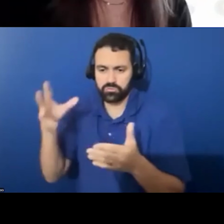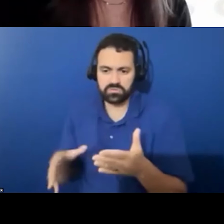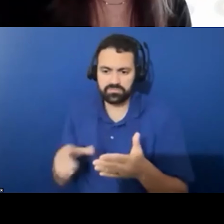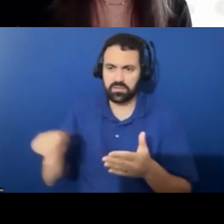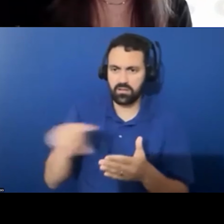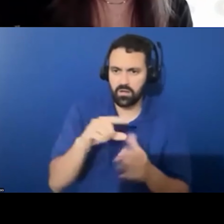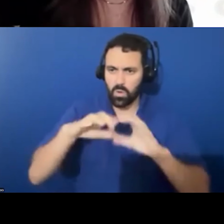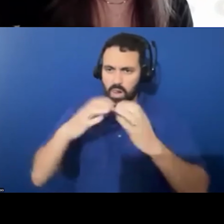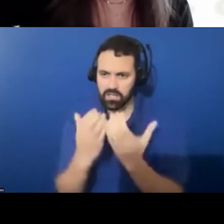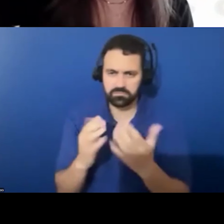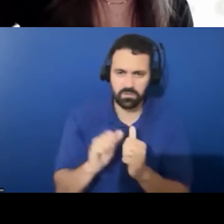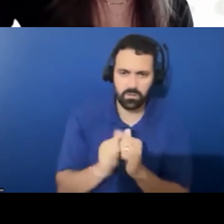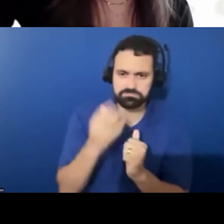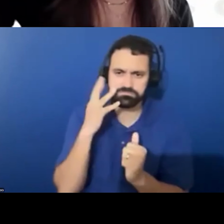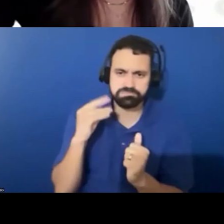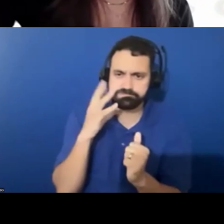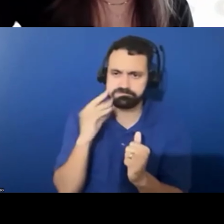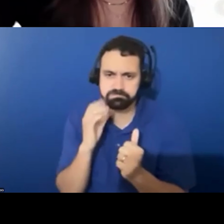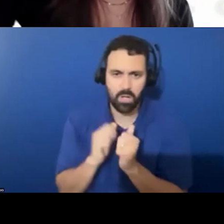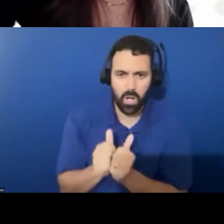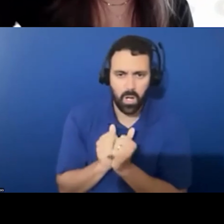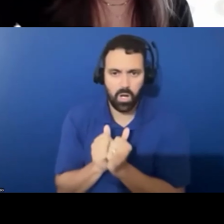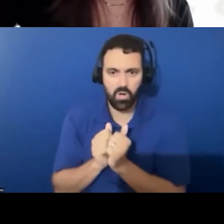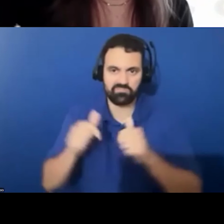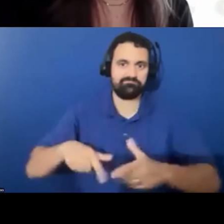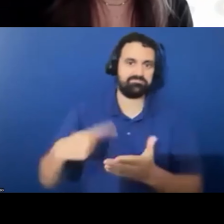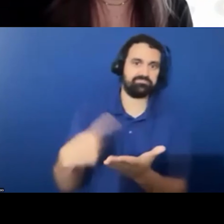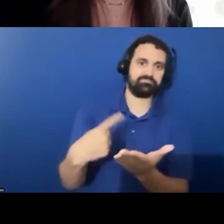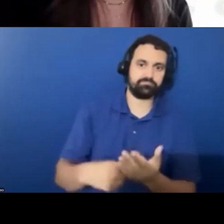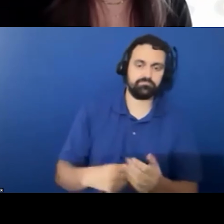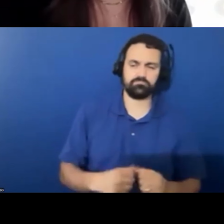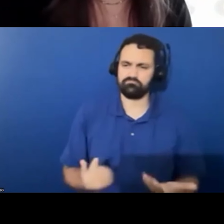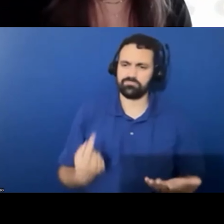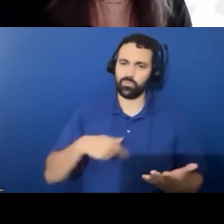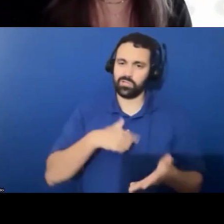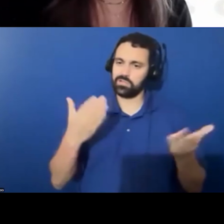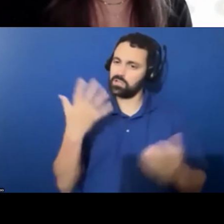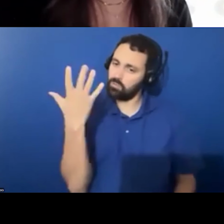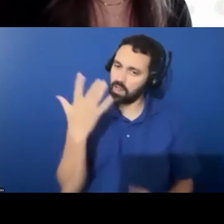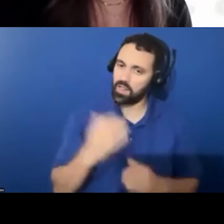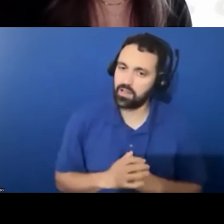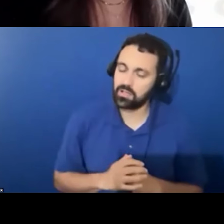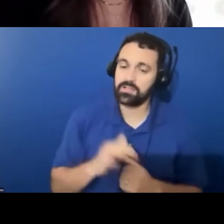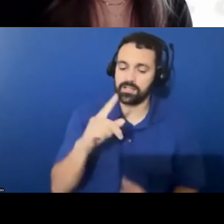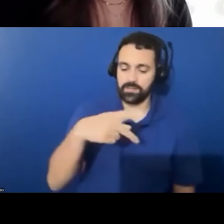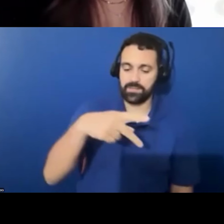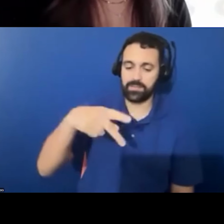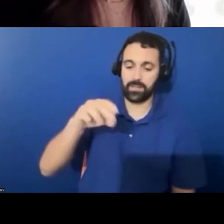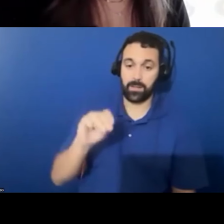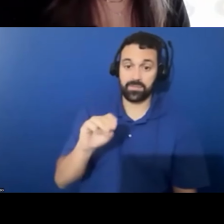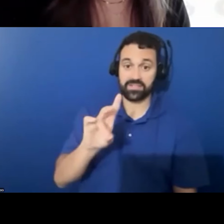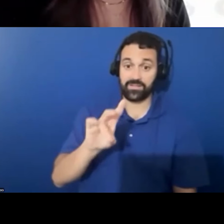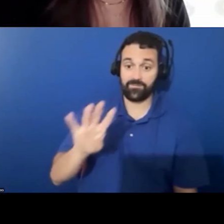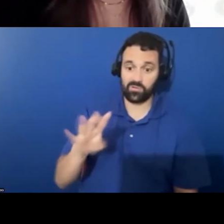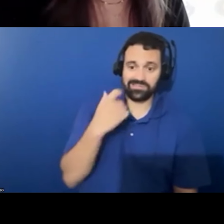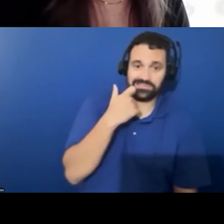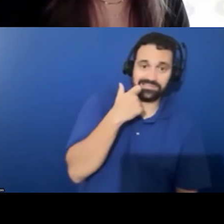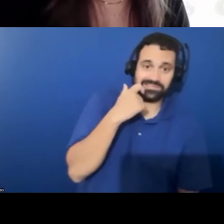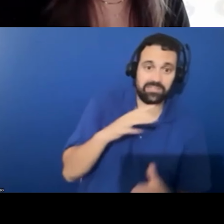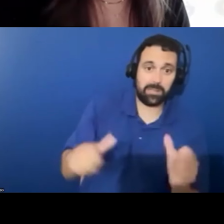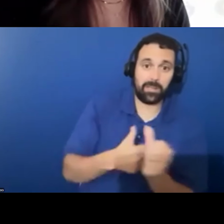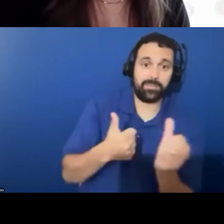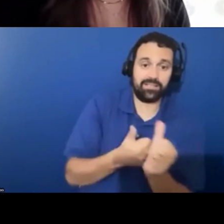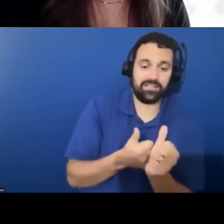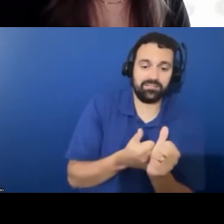single day. As a quick reminder of why we're here, PPEM 74 was updated in June 2025 to align with